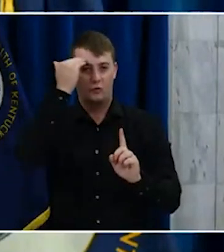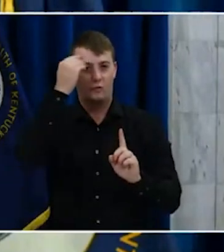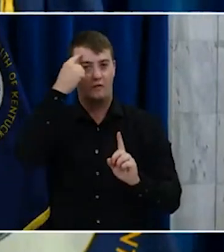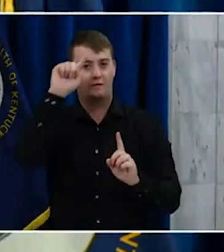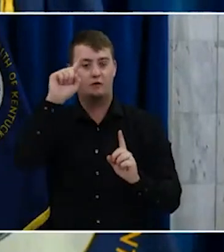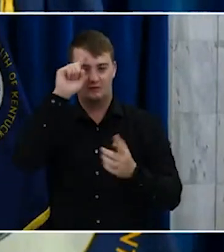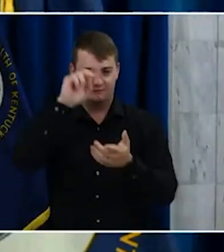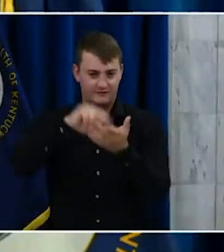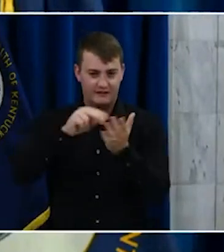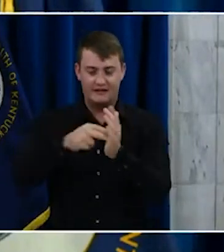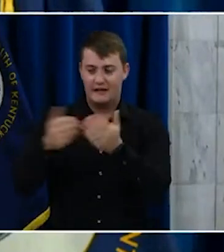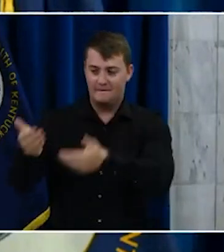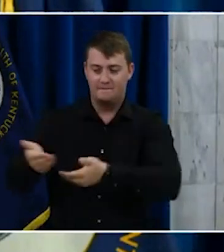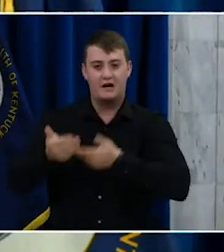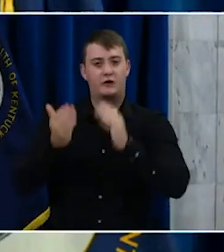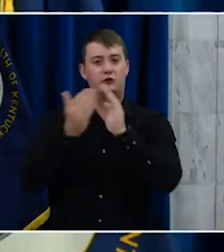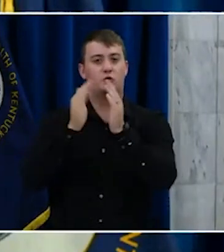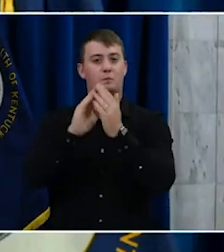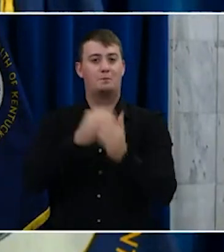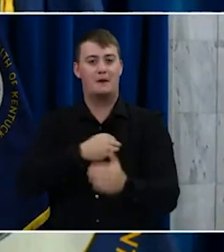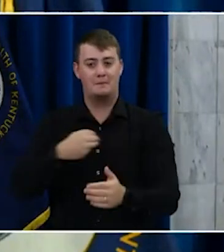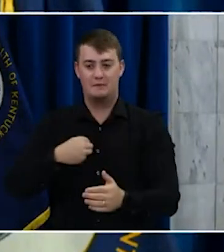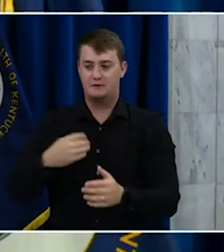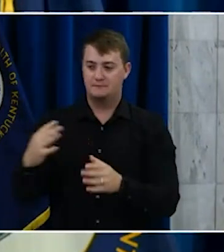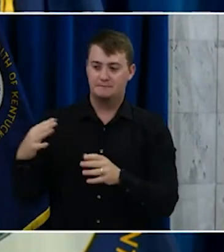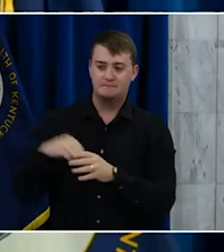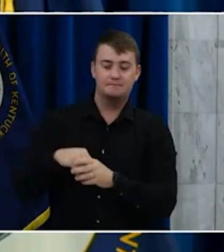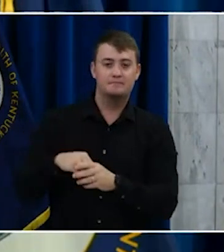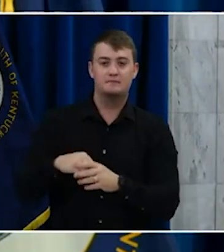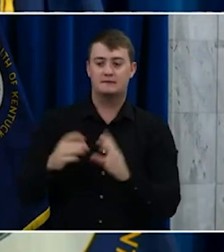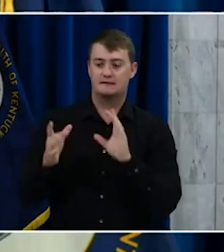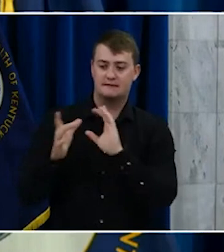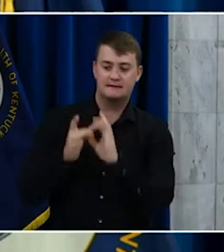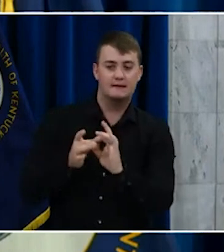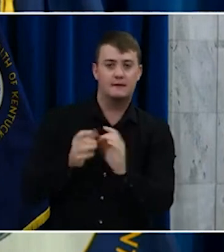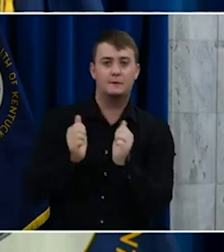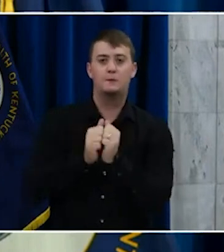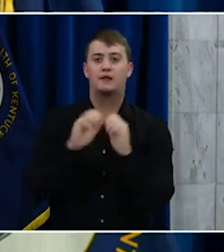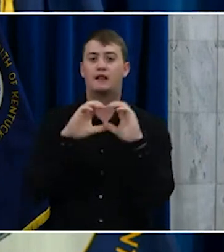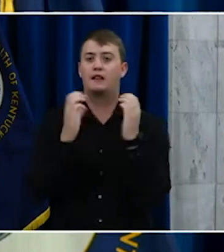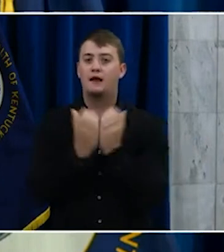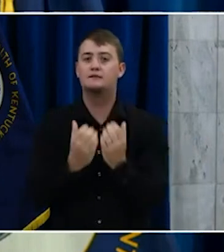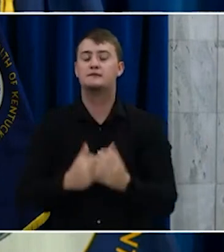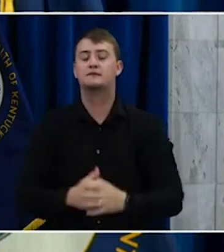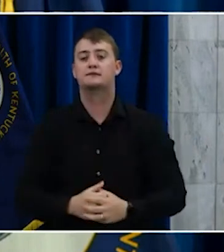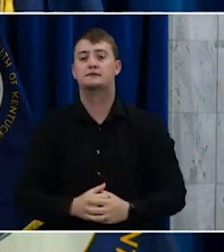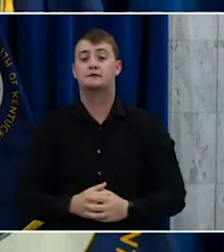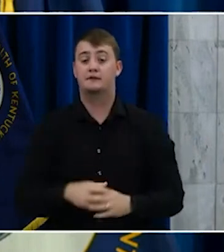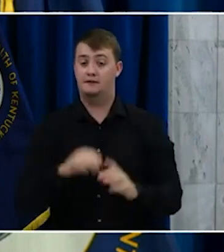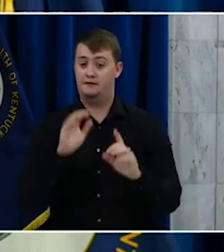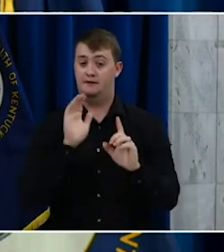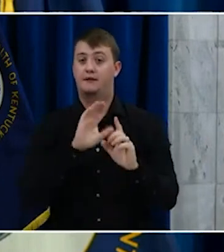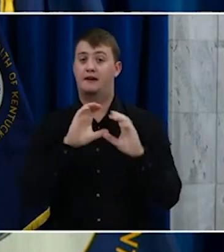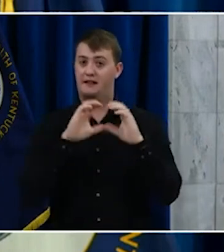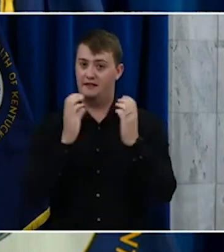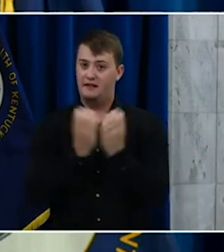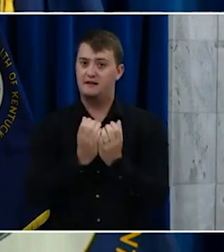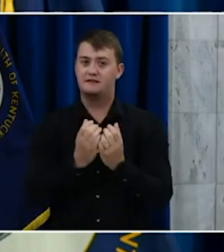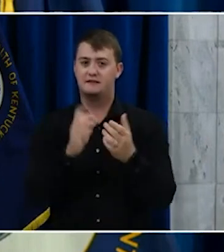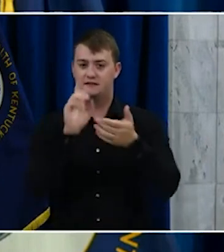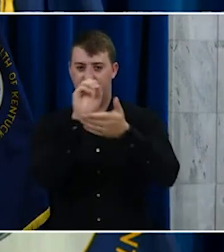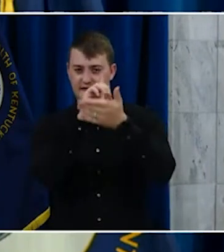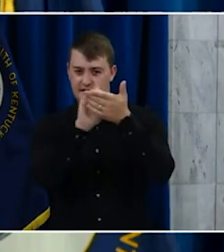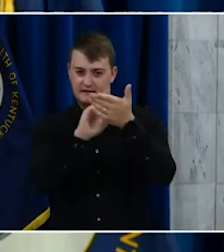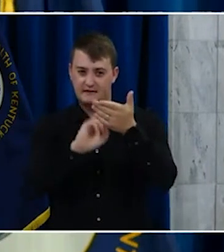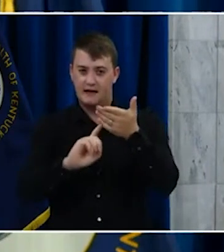deliberately inviting community members to connect with their classes. Their classes have